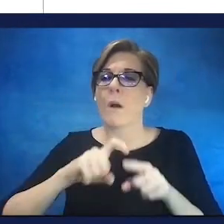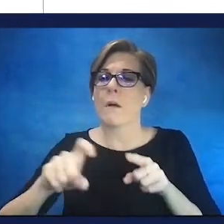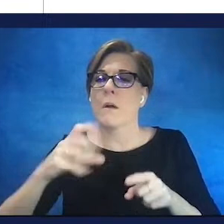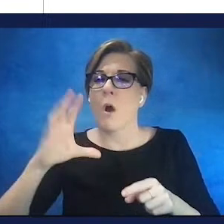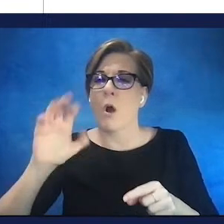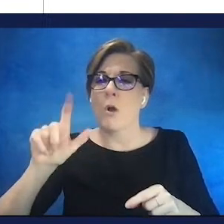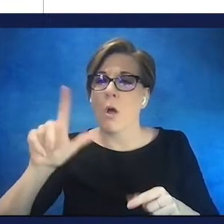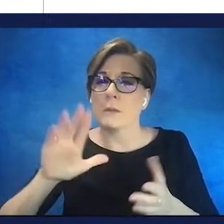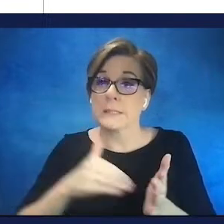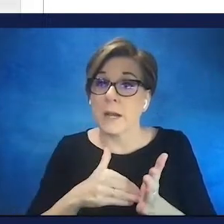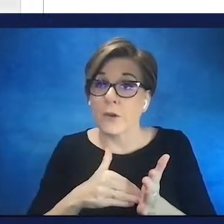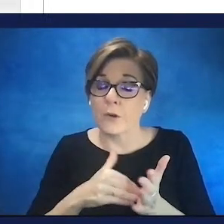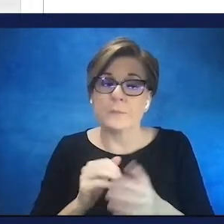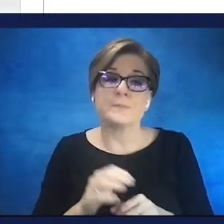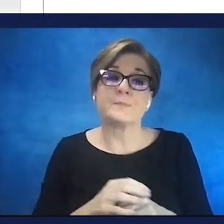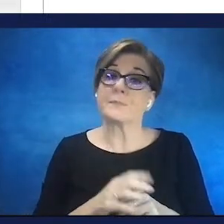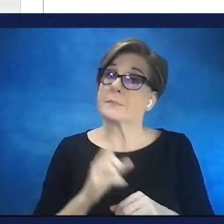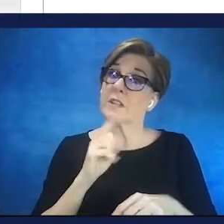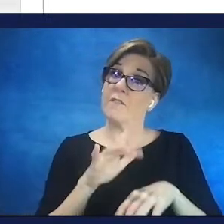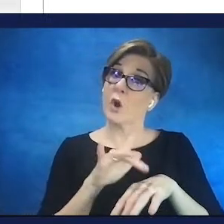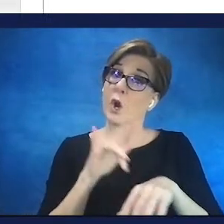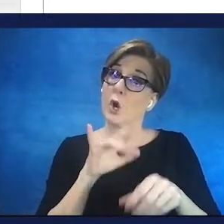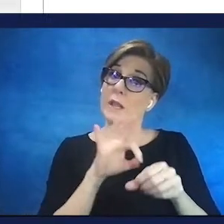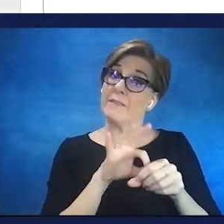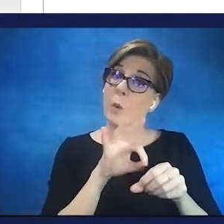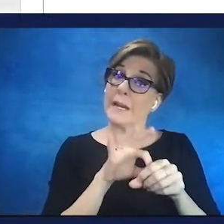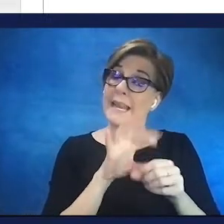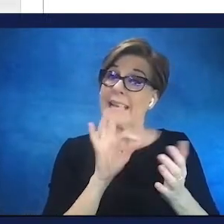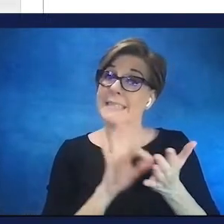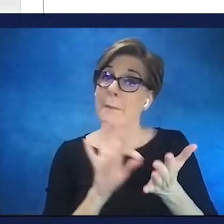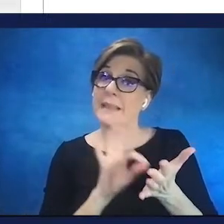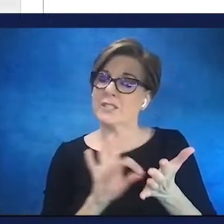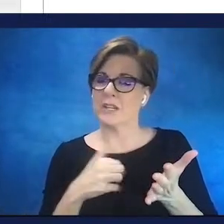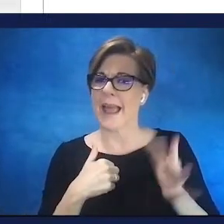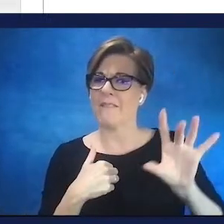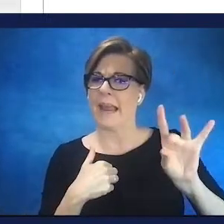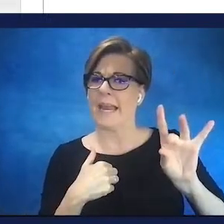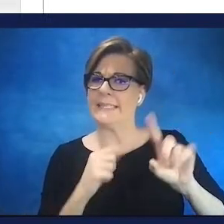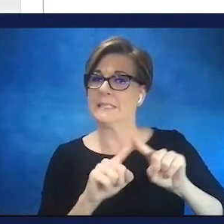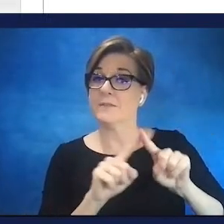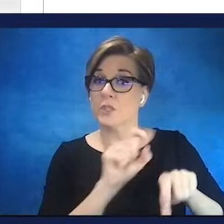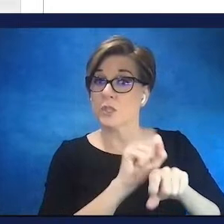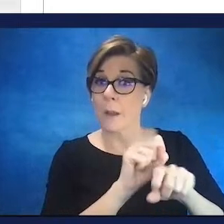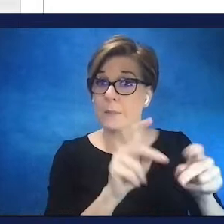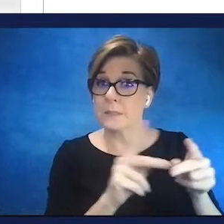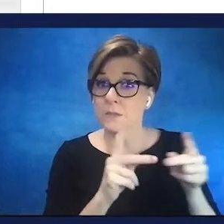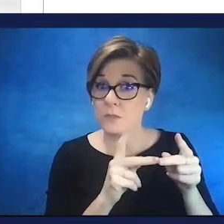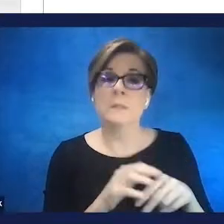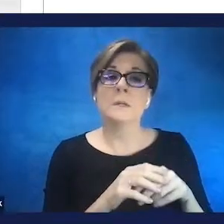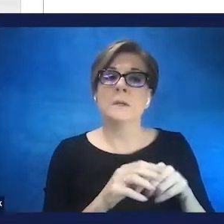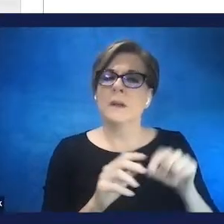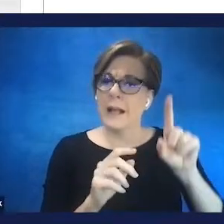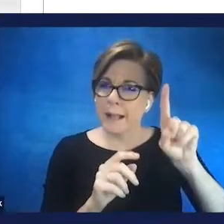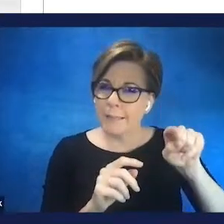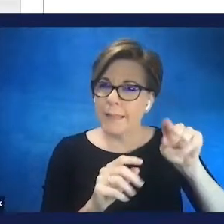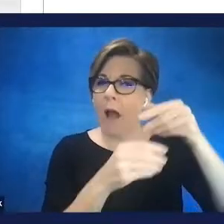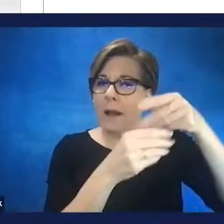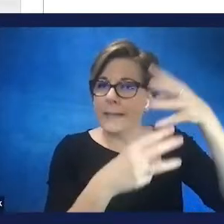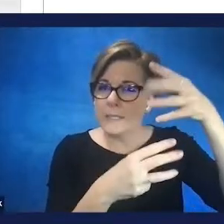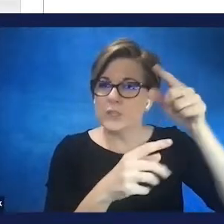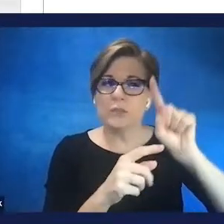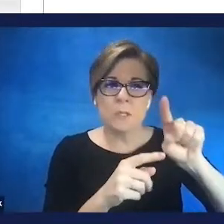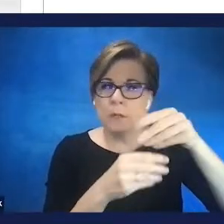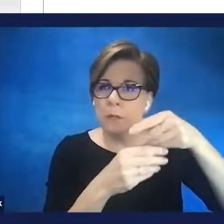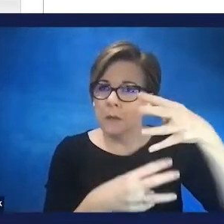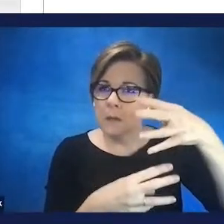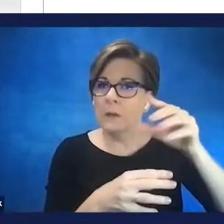center. In early voting and tabulation, we have 8 different positions. Click on each position